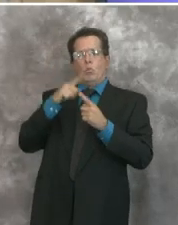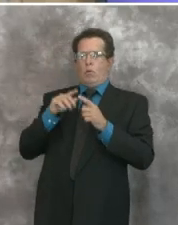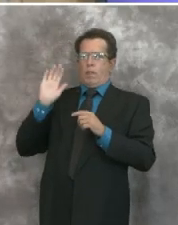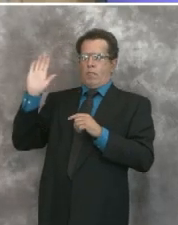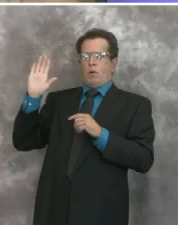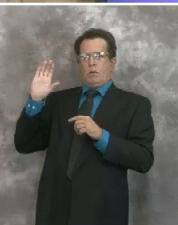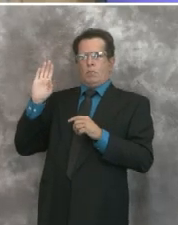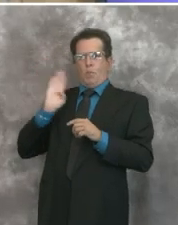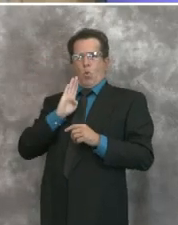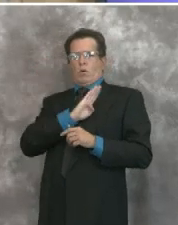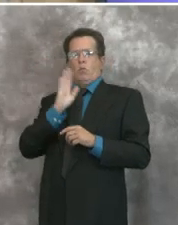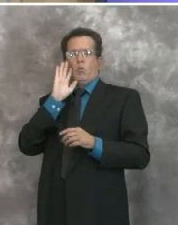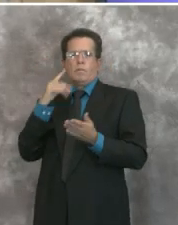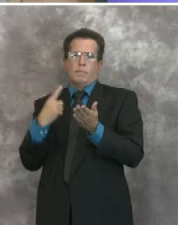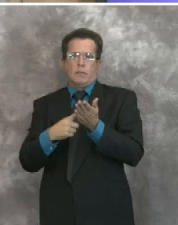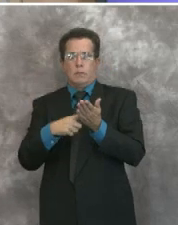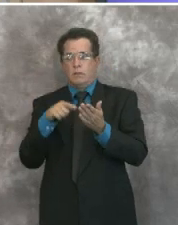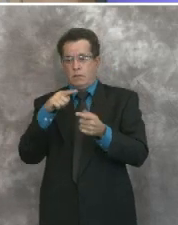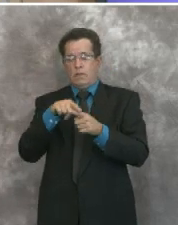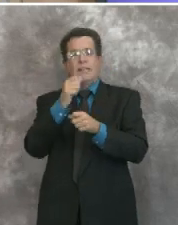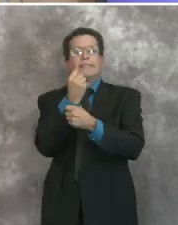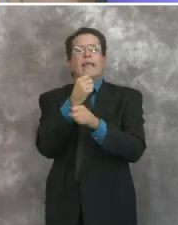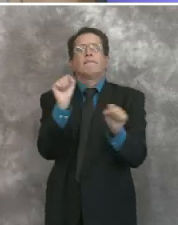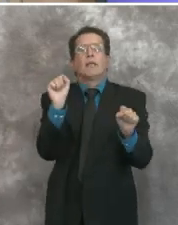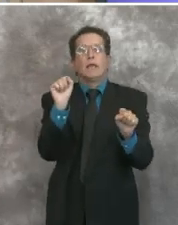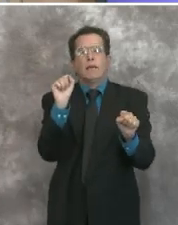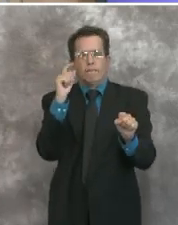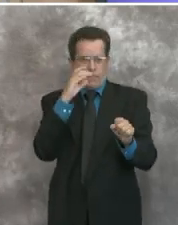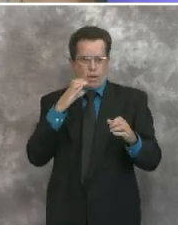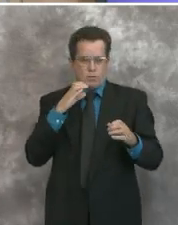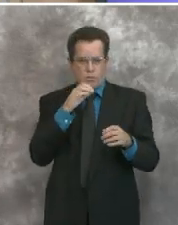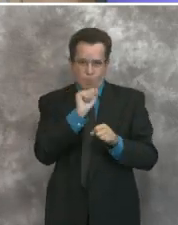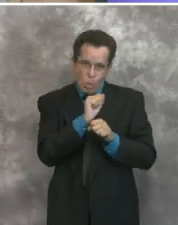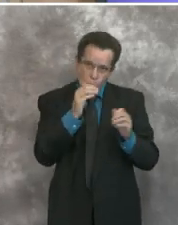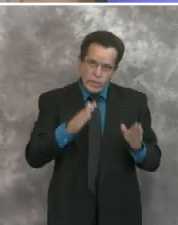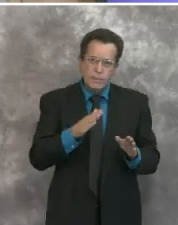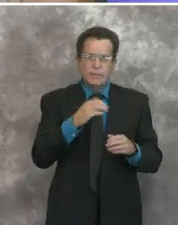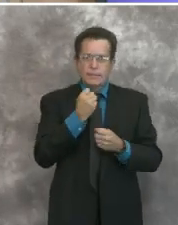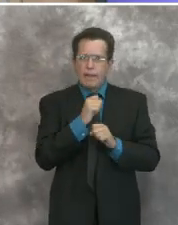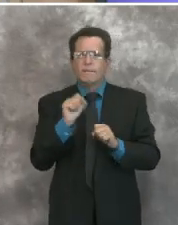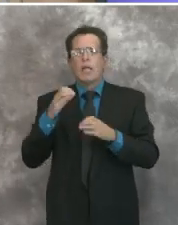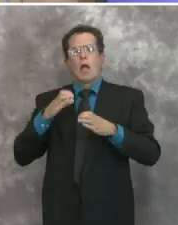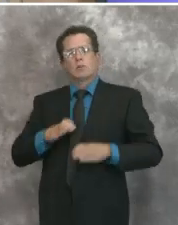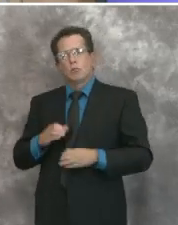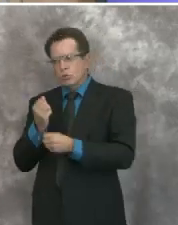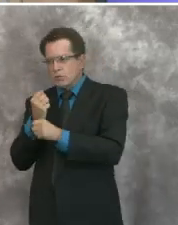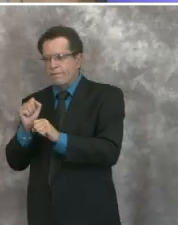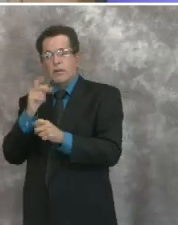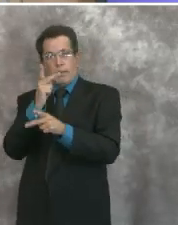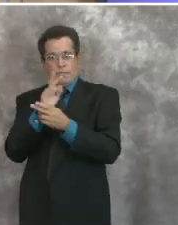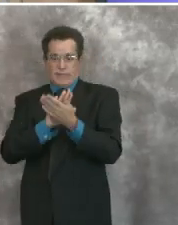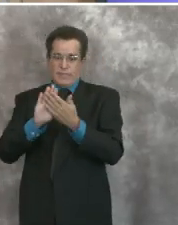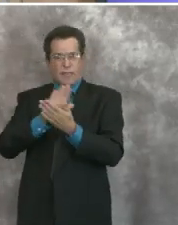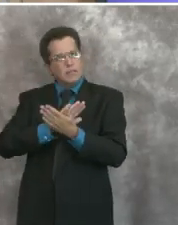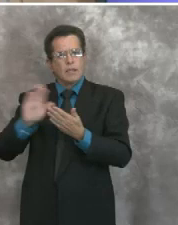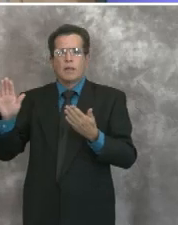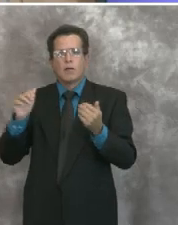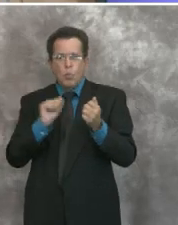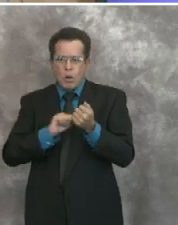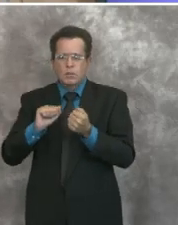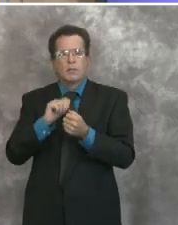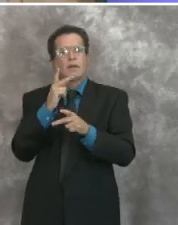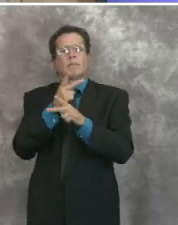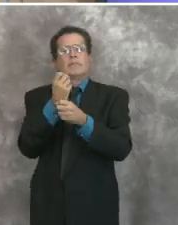areas such as employee safety, customer safety, sanitation, physical distancing, and then general